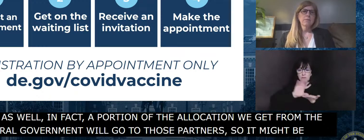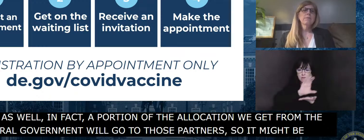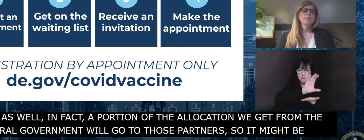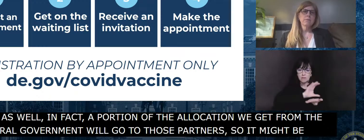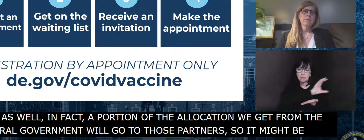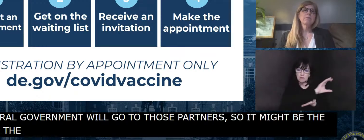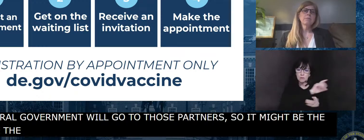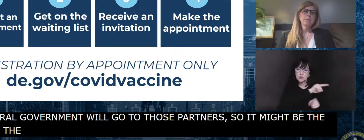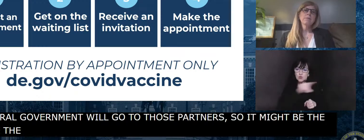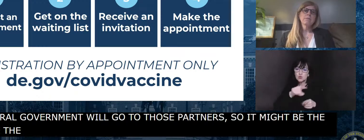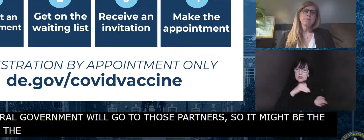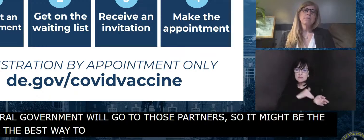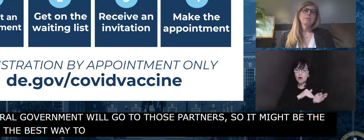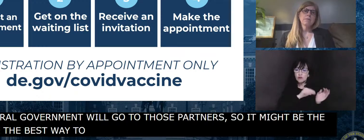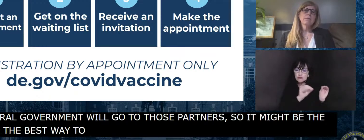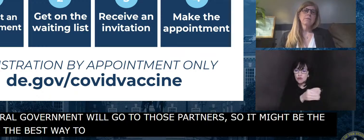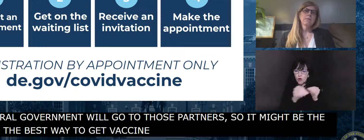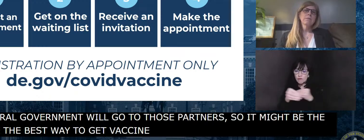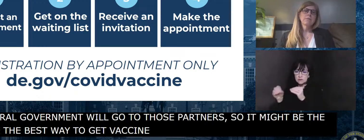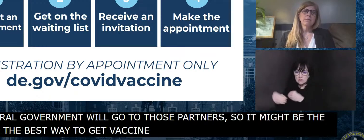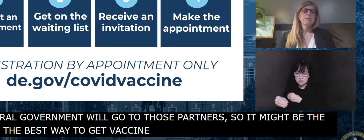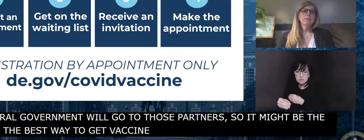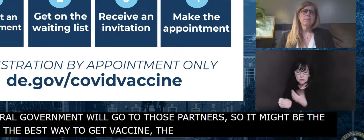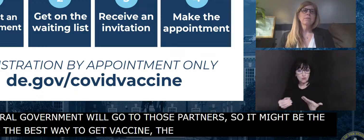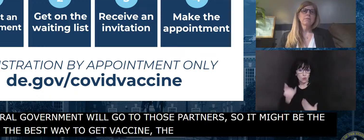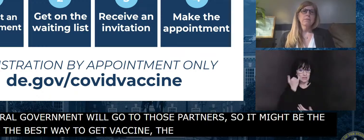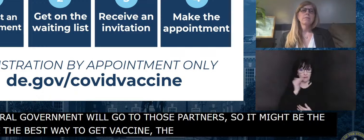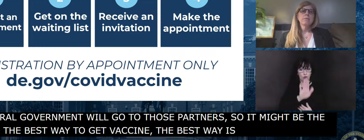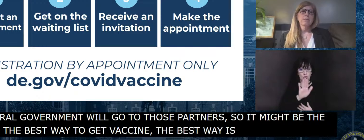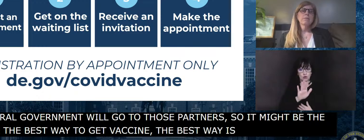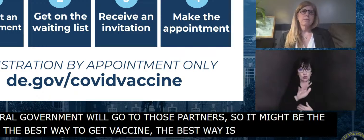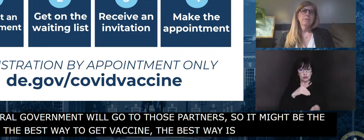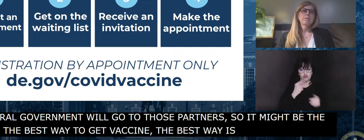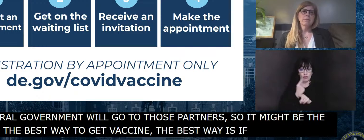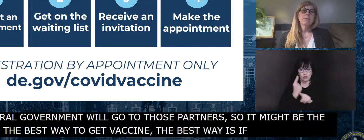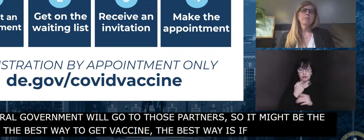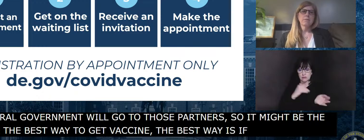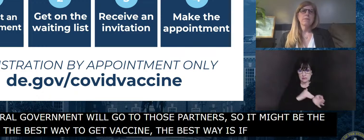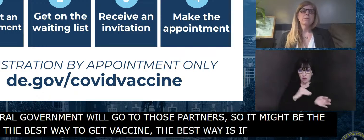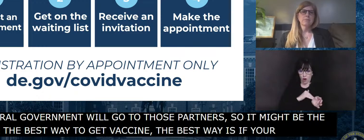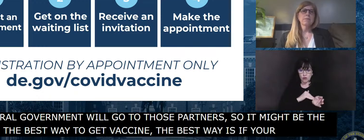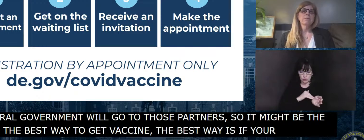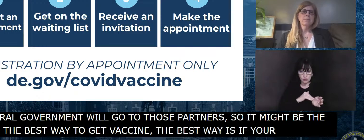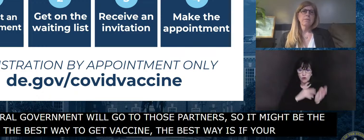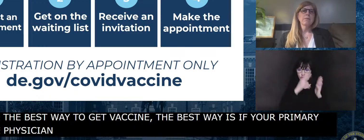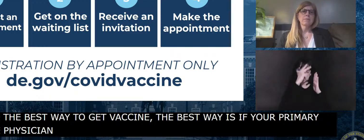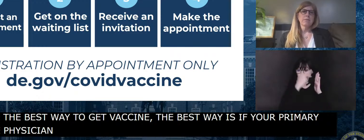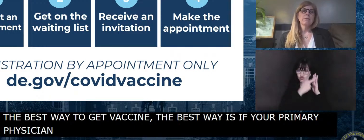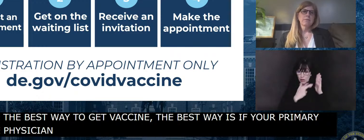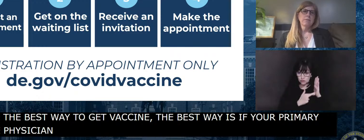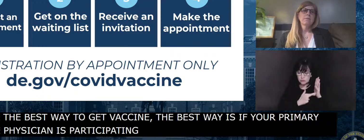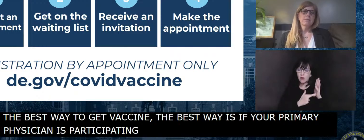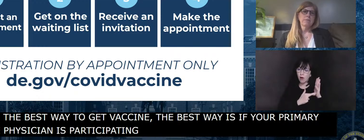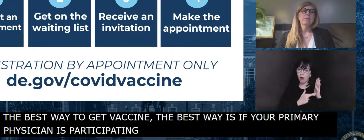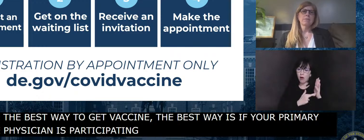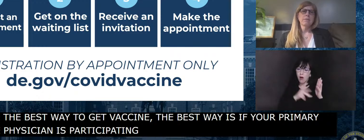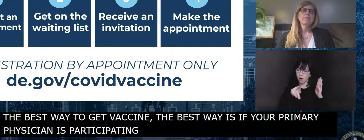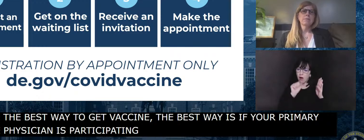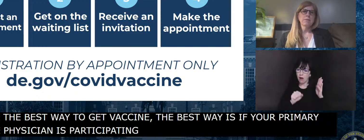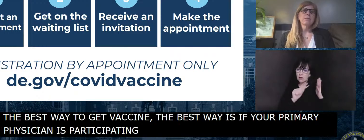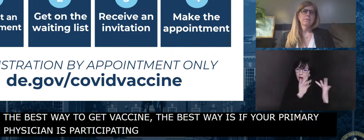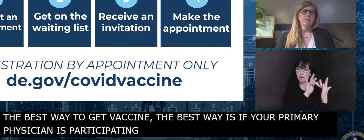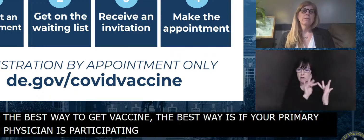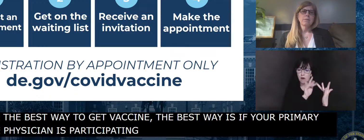vaccine, I would think the best way is if your primary care physician is participating, he or she can give you a vaccine